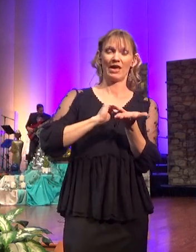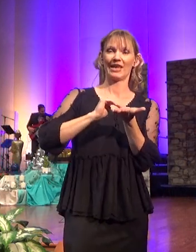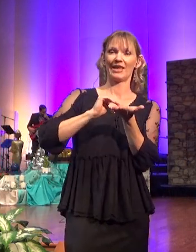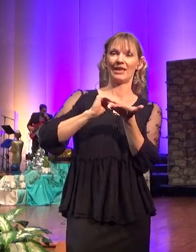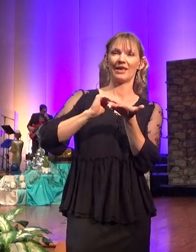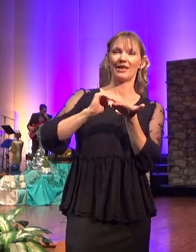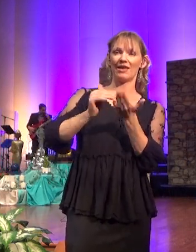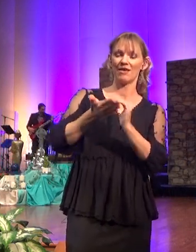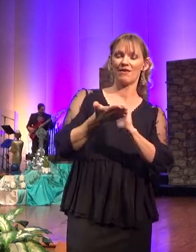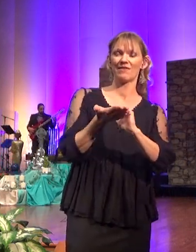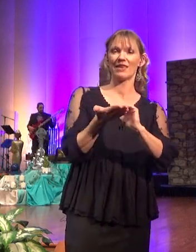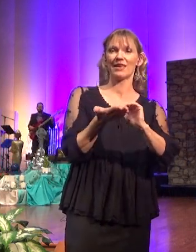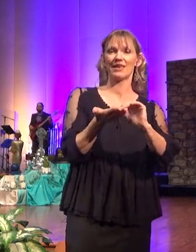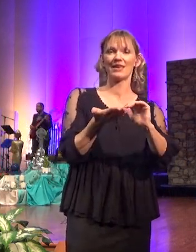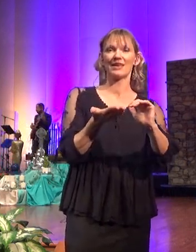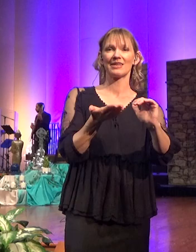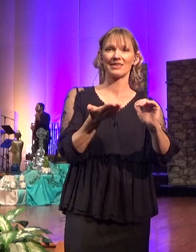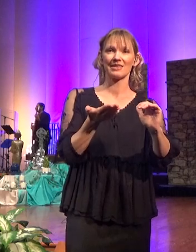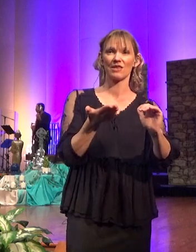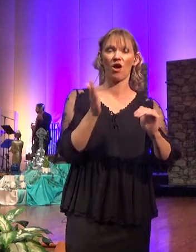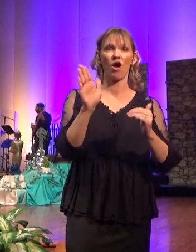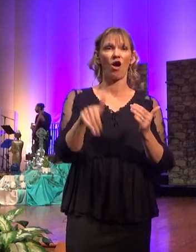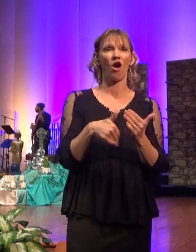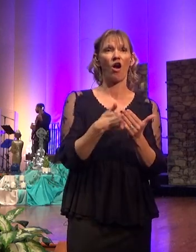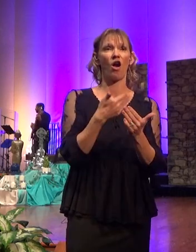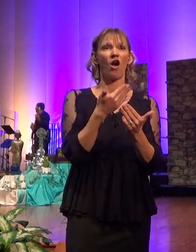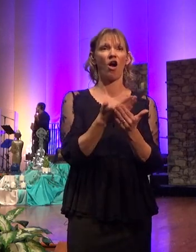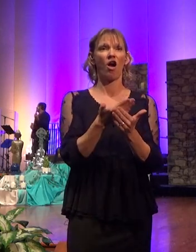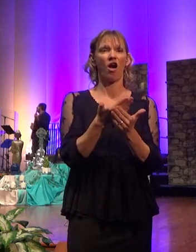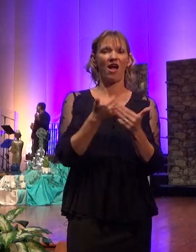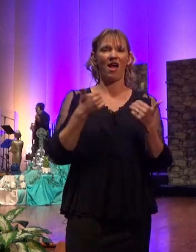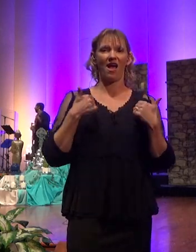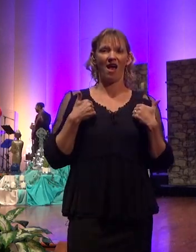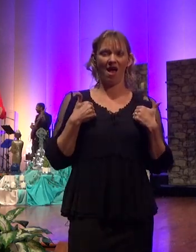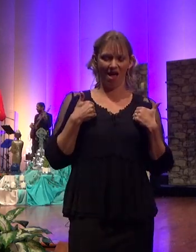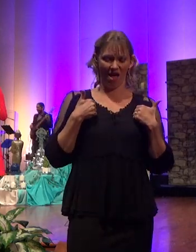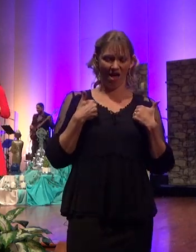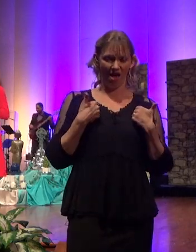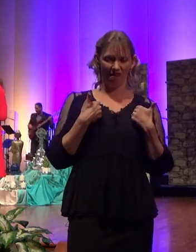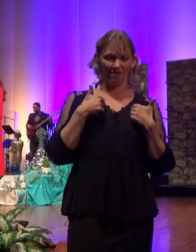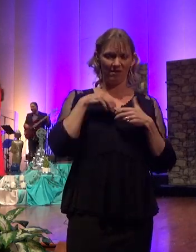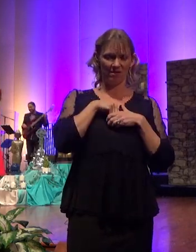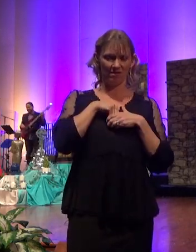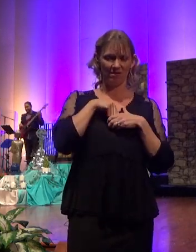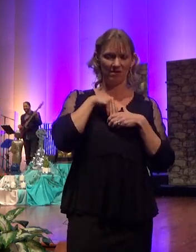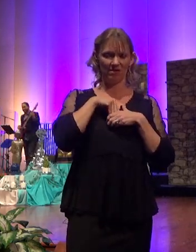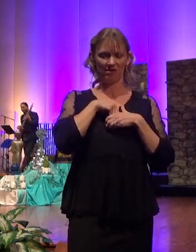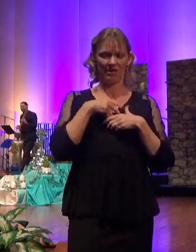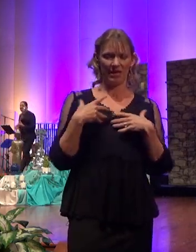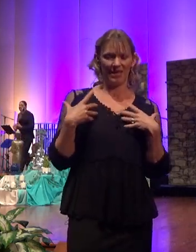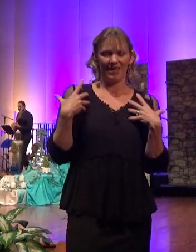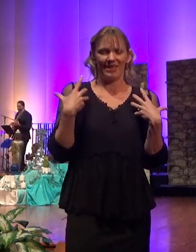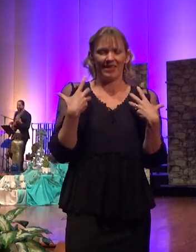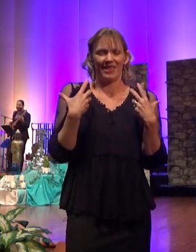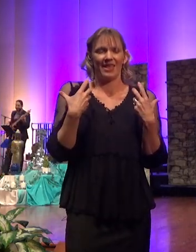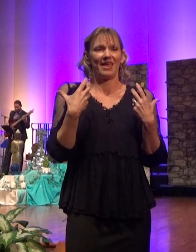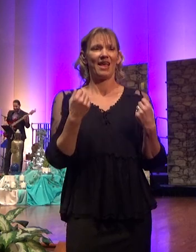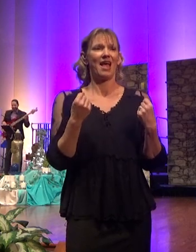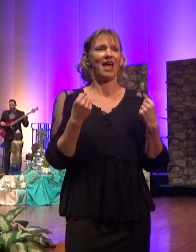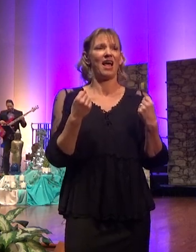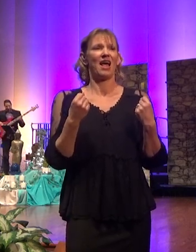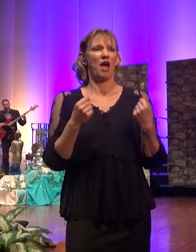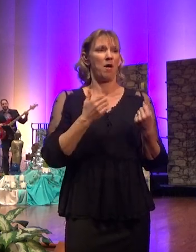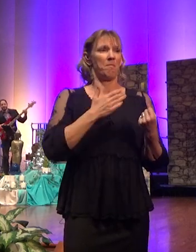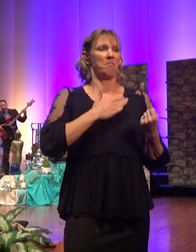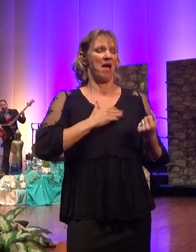Forgiveness was all I had left to heal these wounds and clean up the